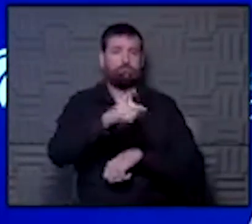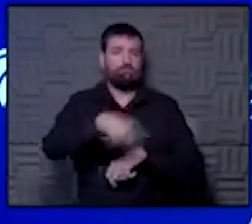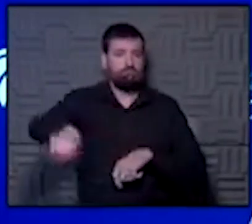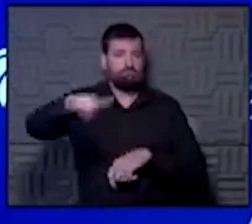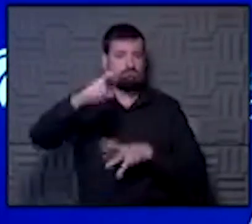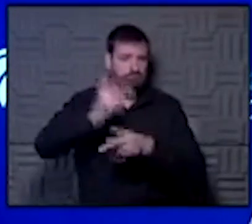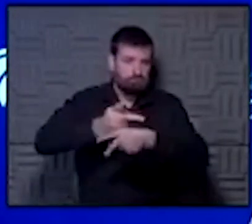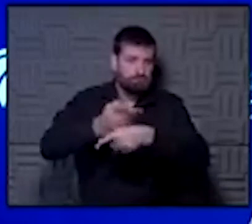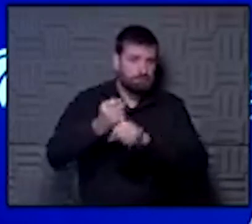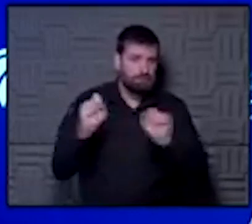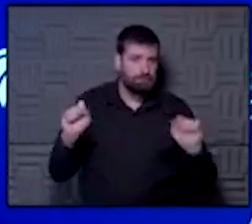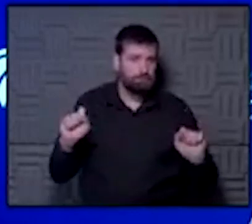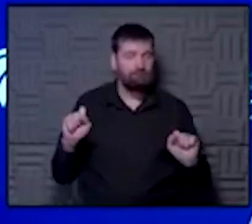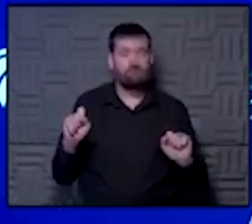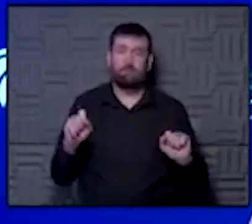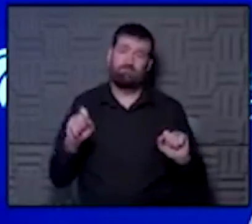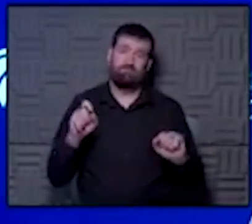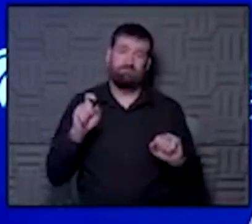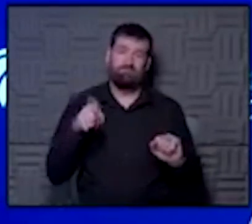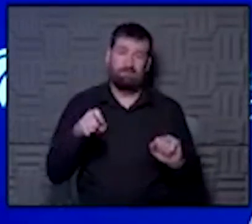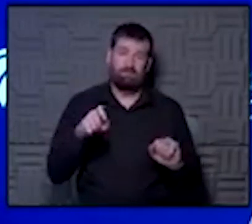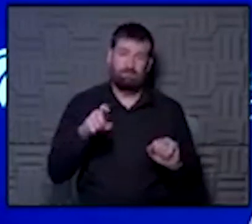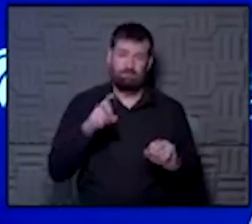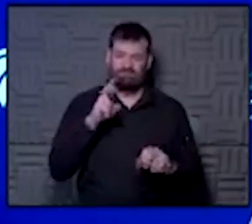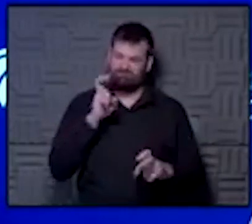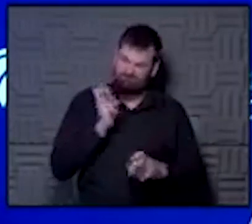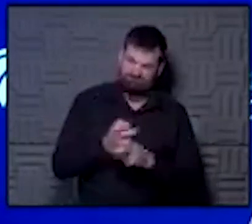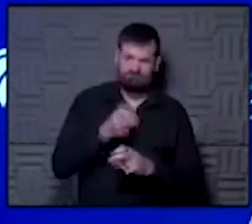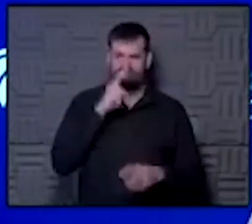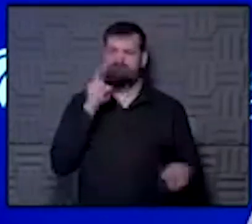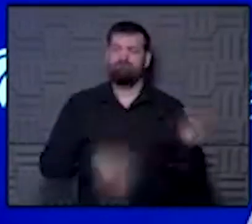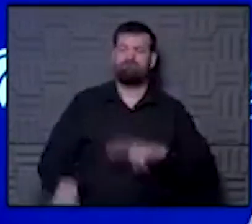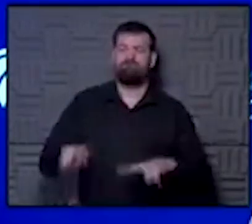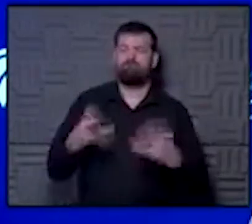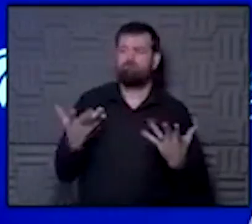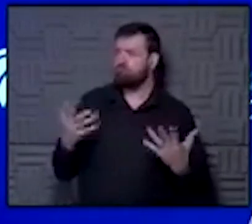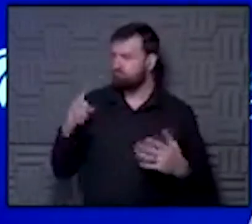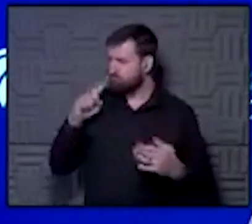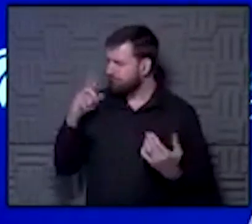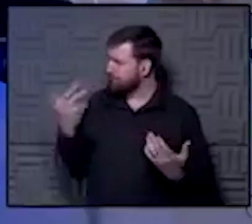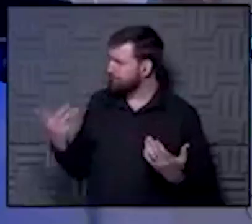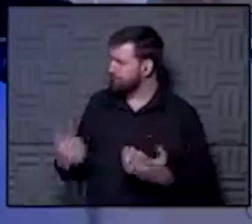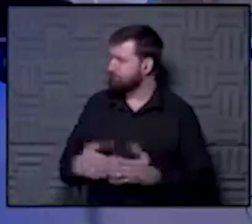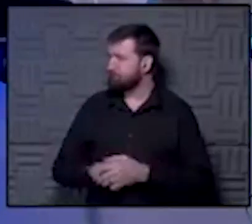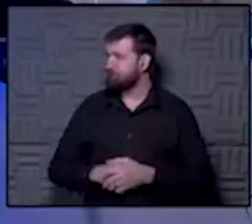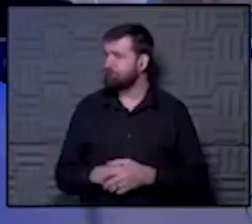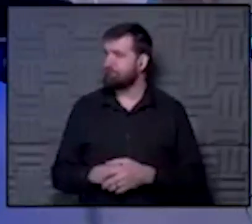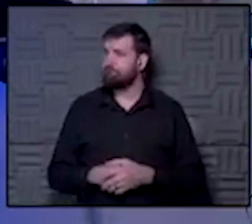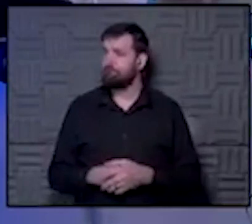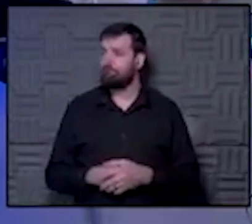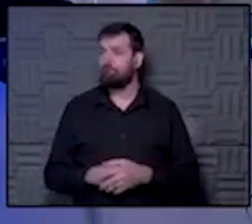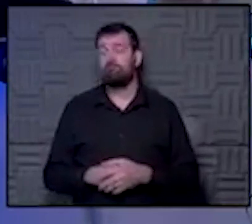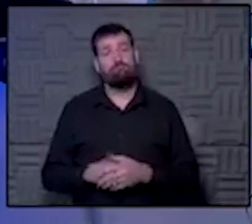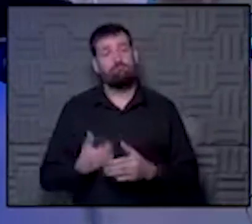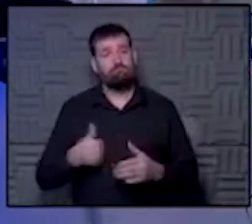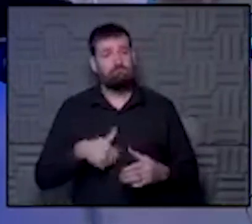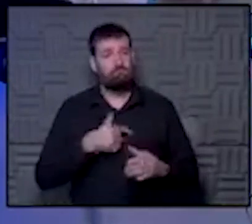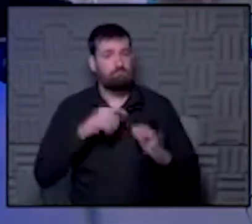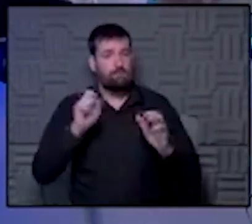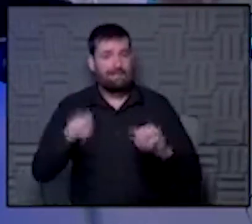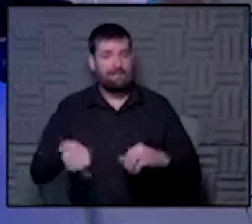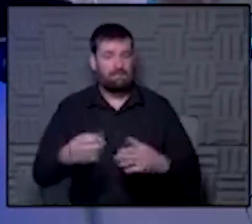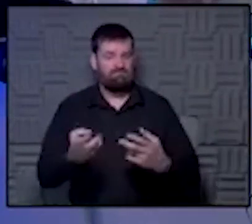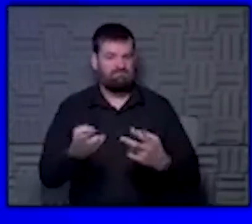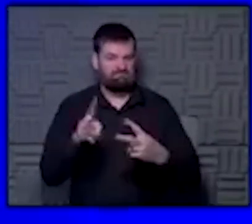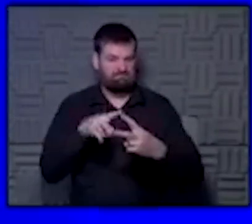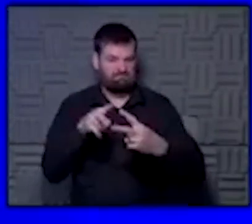and I think we're going to have to take a hard look at every aspect of that, Hawk. What do you think? Yeah, I think we can. I think those are two distinct